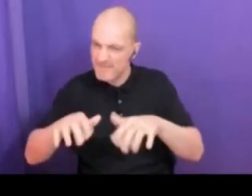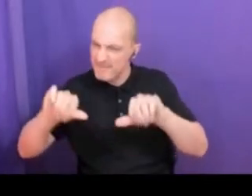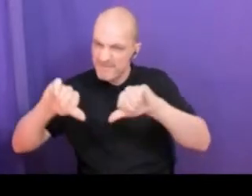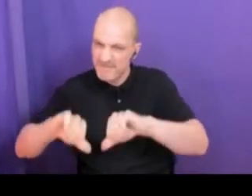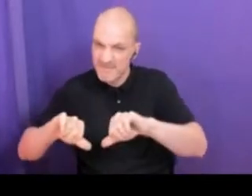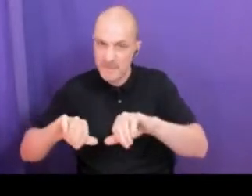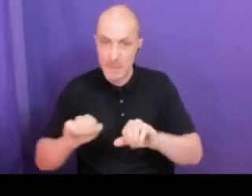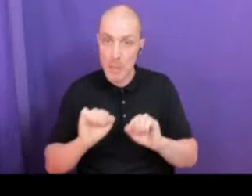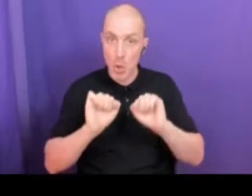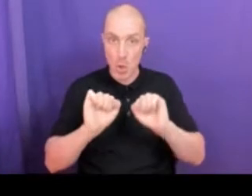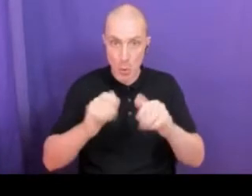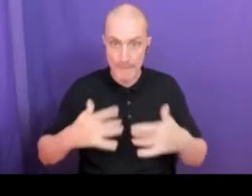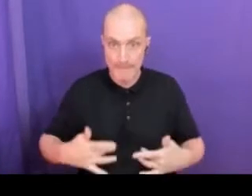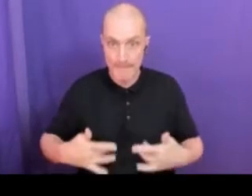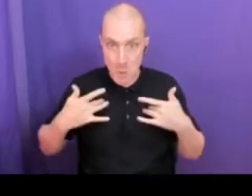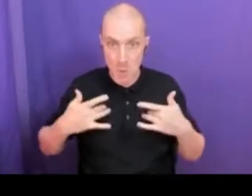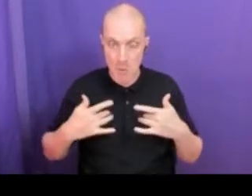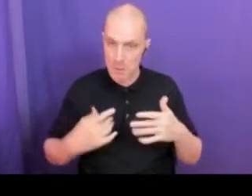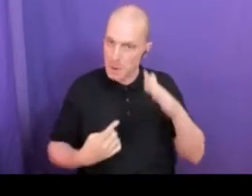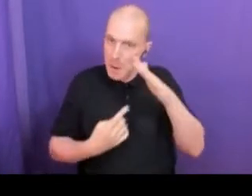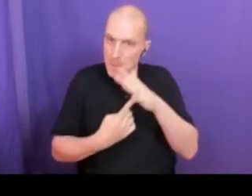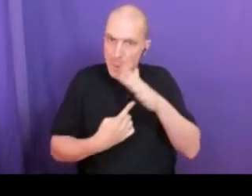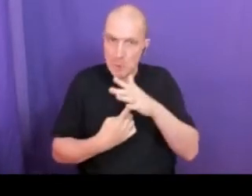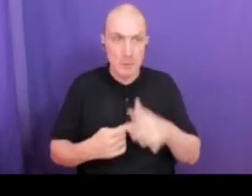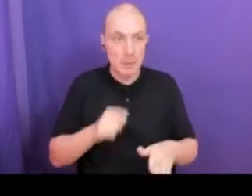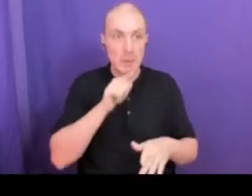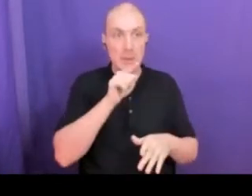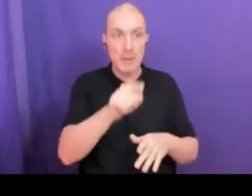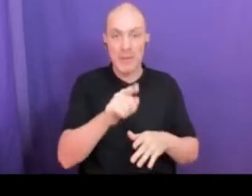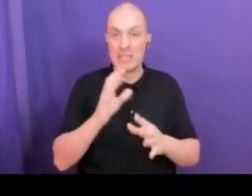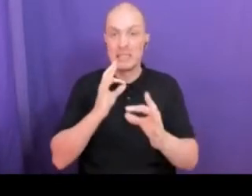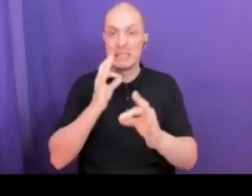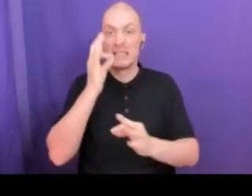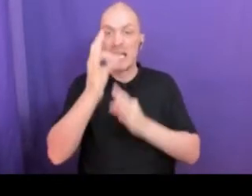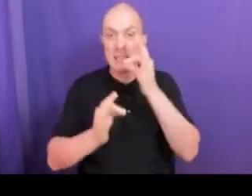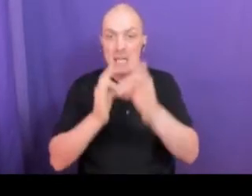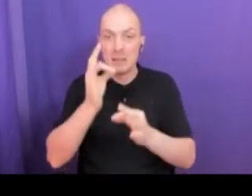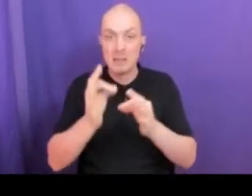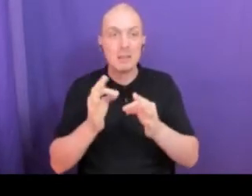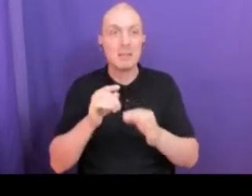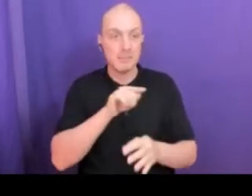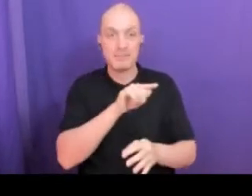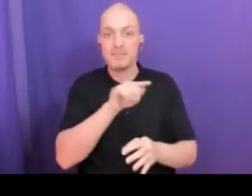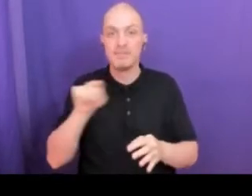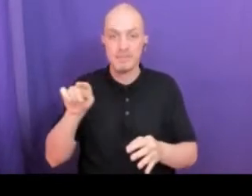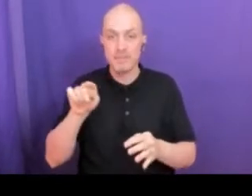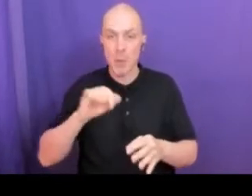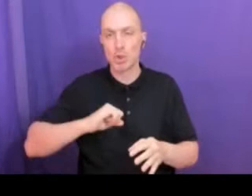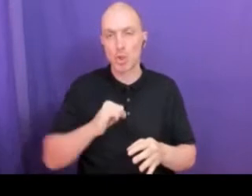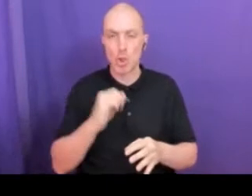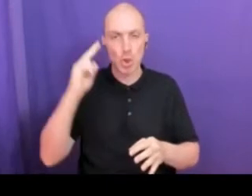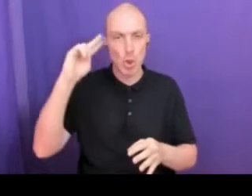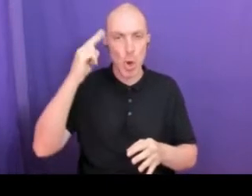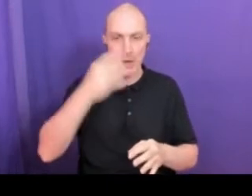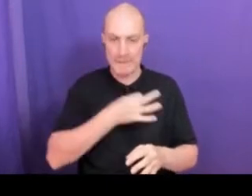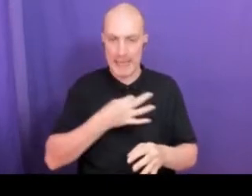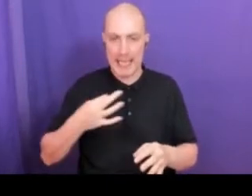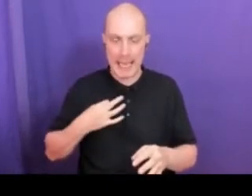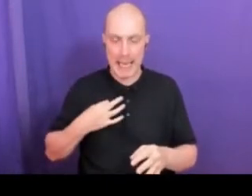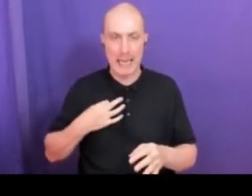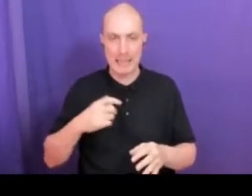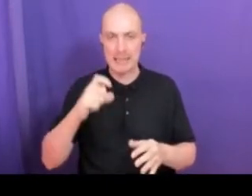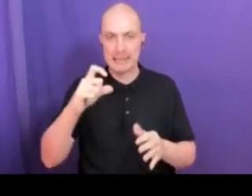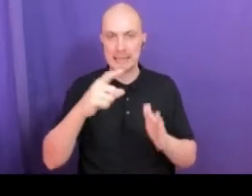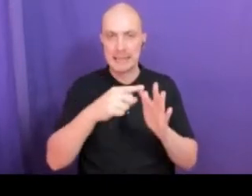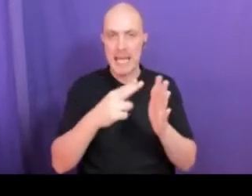So this census, we're calling it the Scottish Cognitive Clinic Census. Just important to note at the beginning that funding